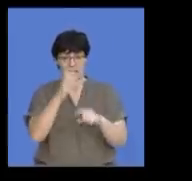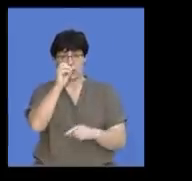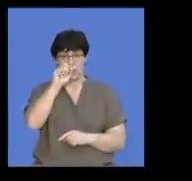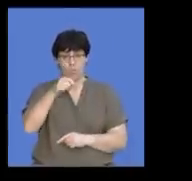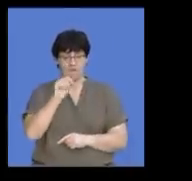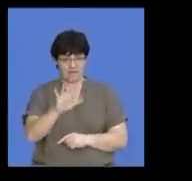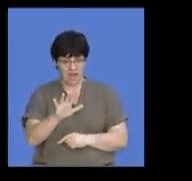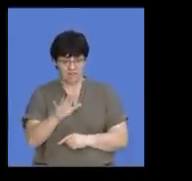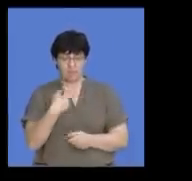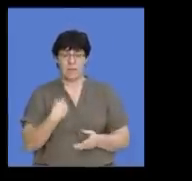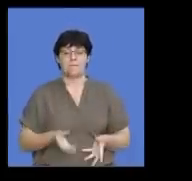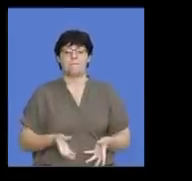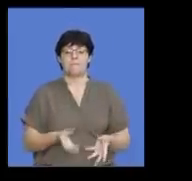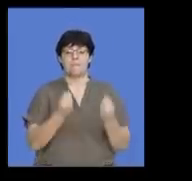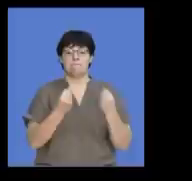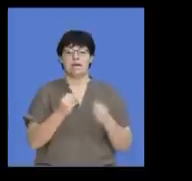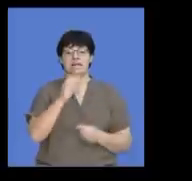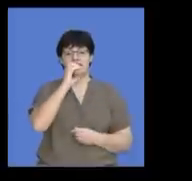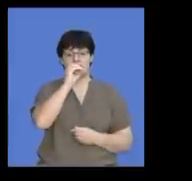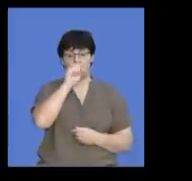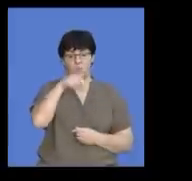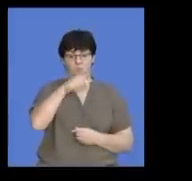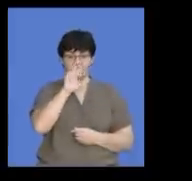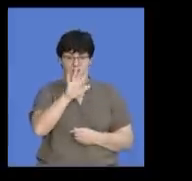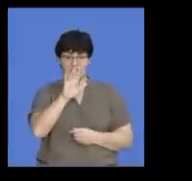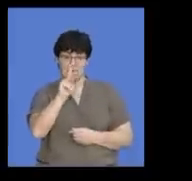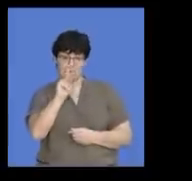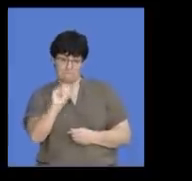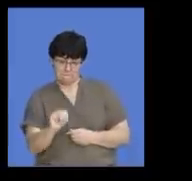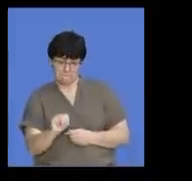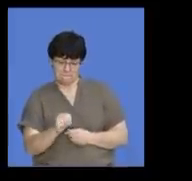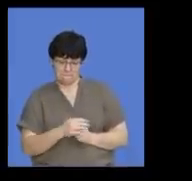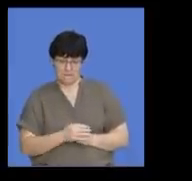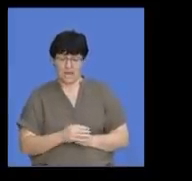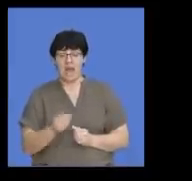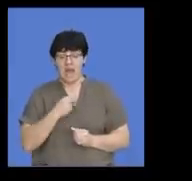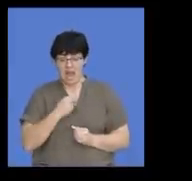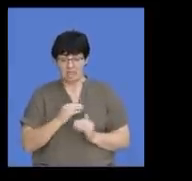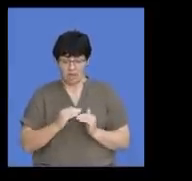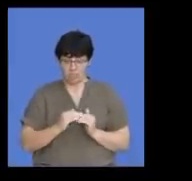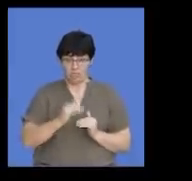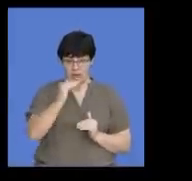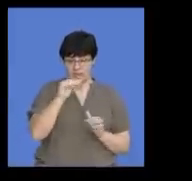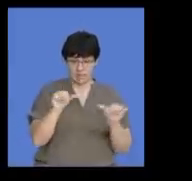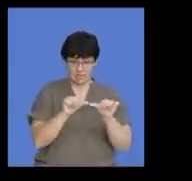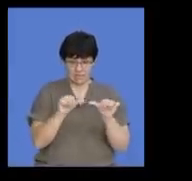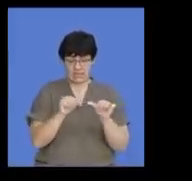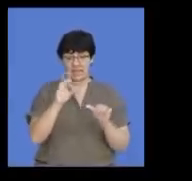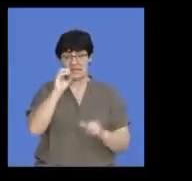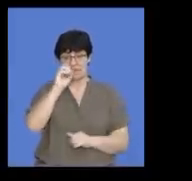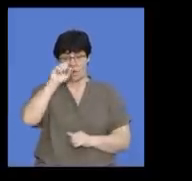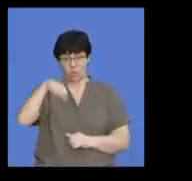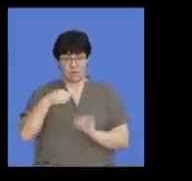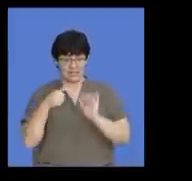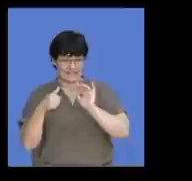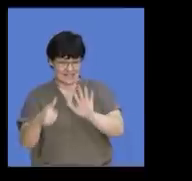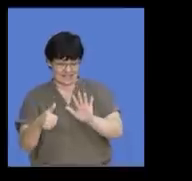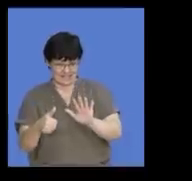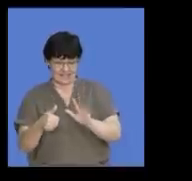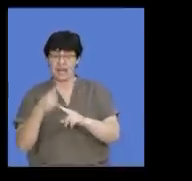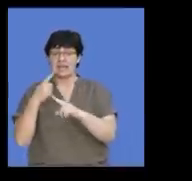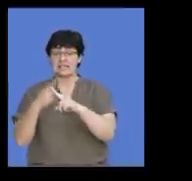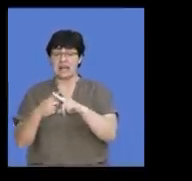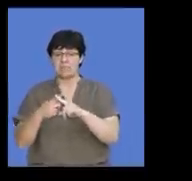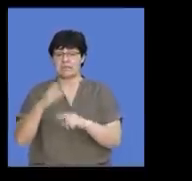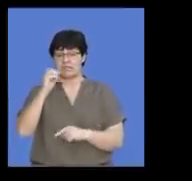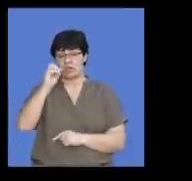to 0.5 kilometers. The moment I take my breadth measurement at 0.6 and multiply